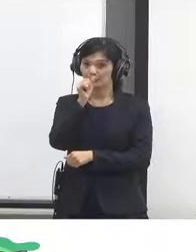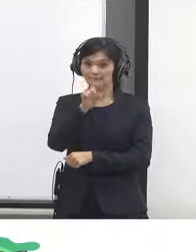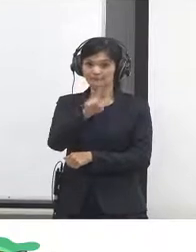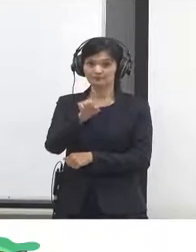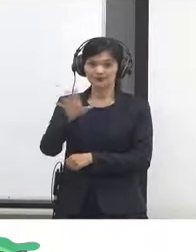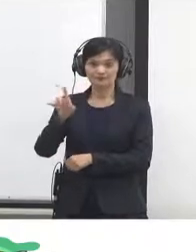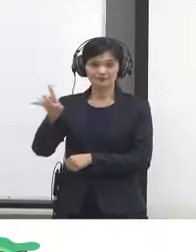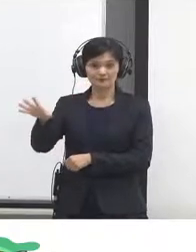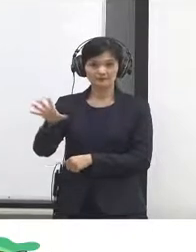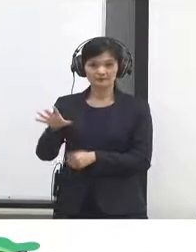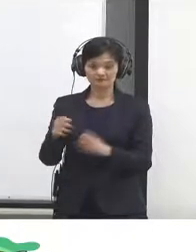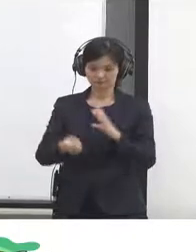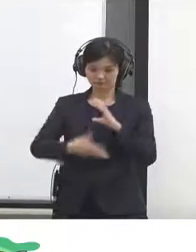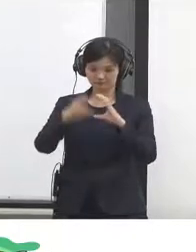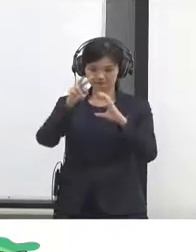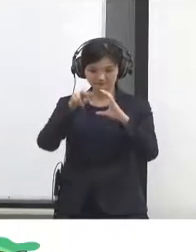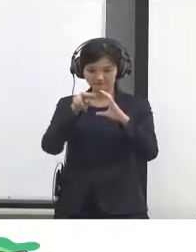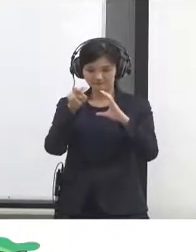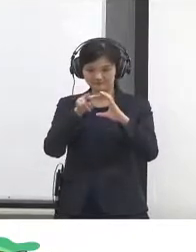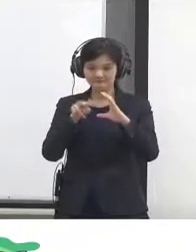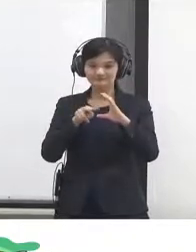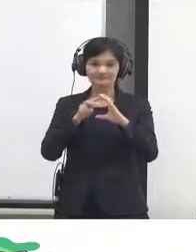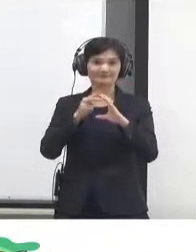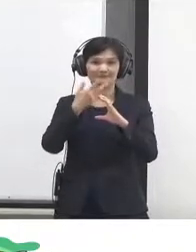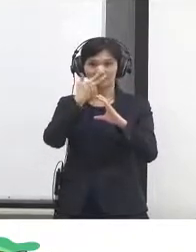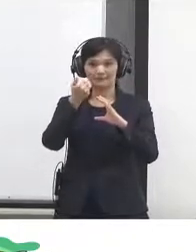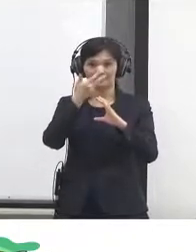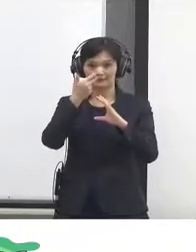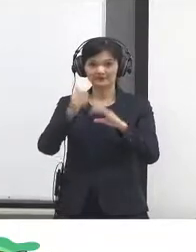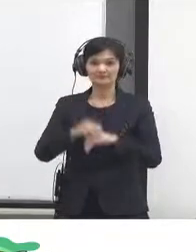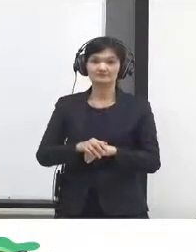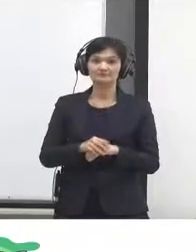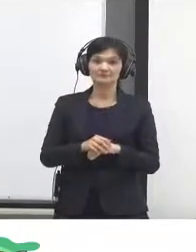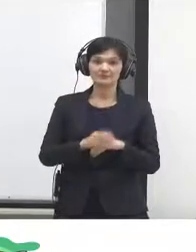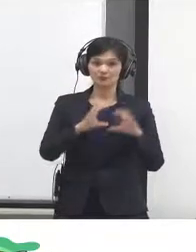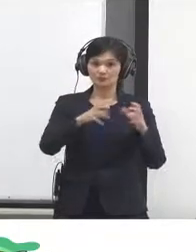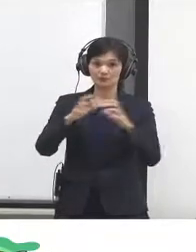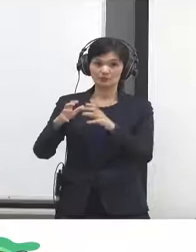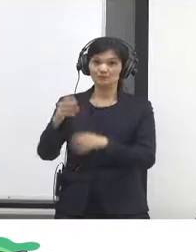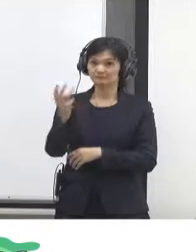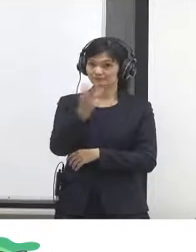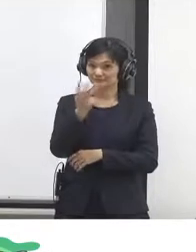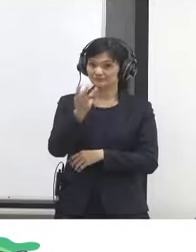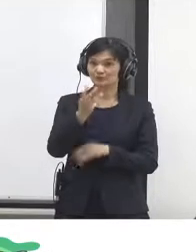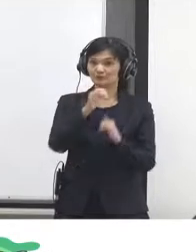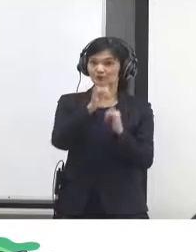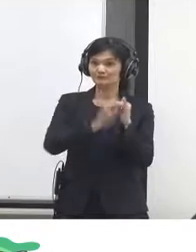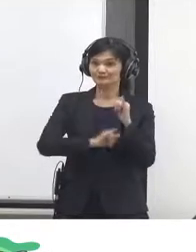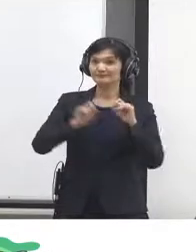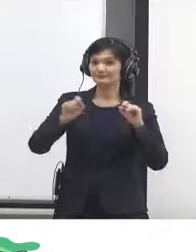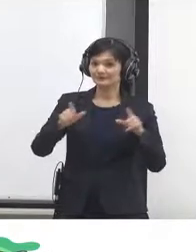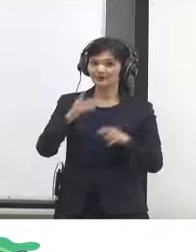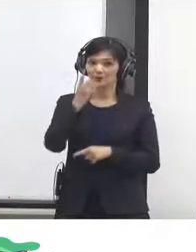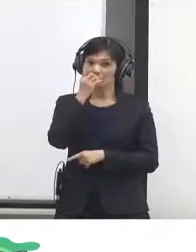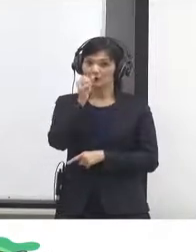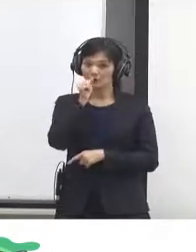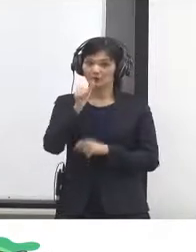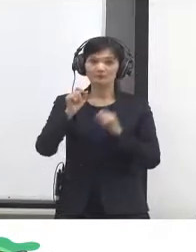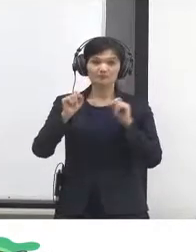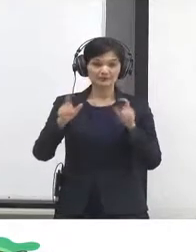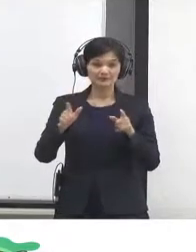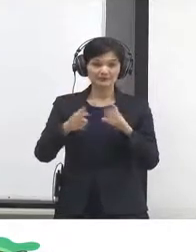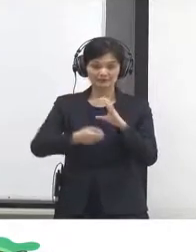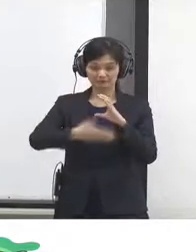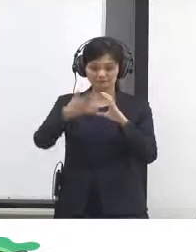in your own language to see the timeline and the map of the, yeah,